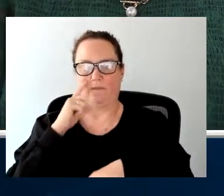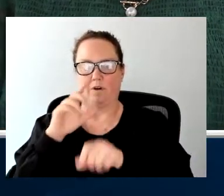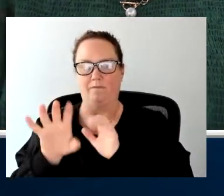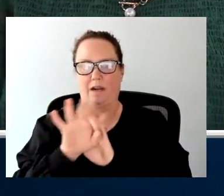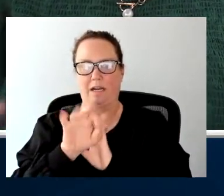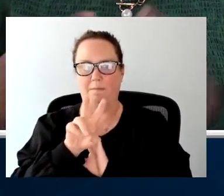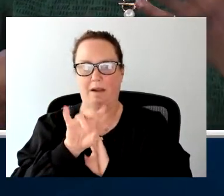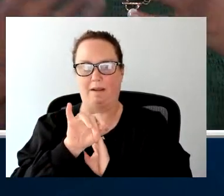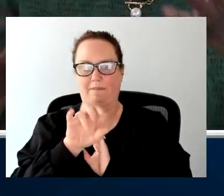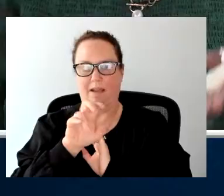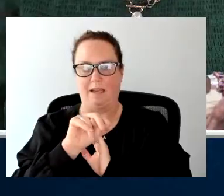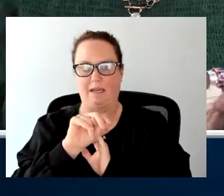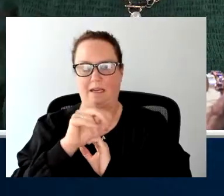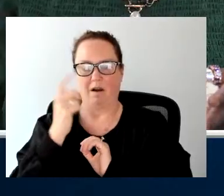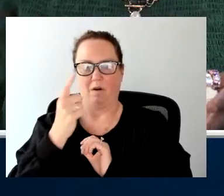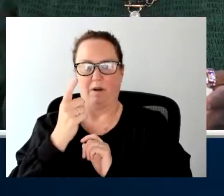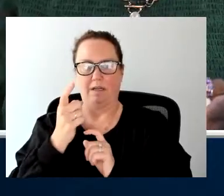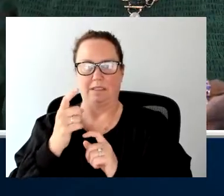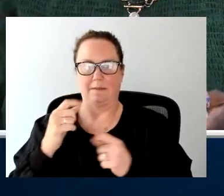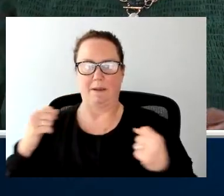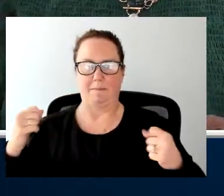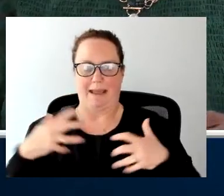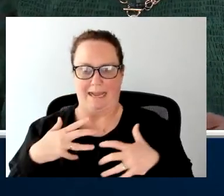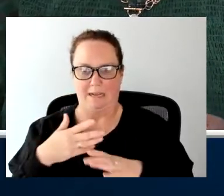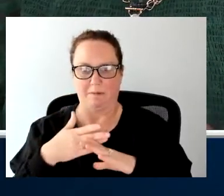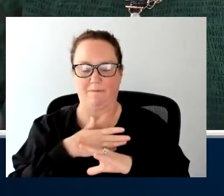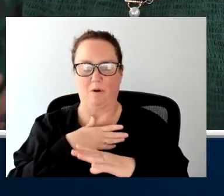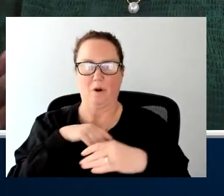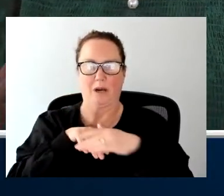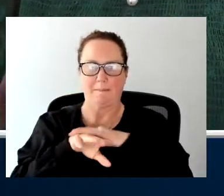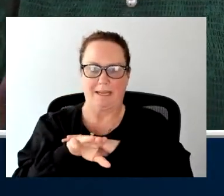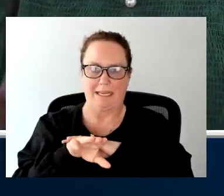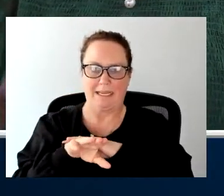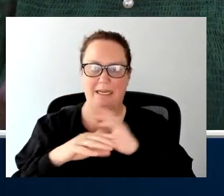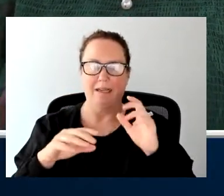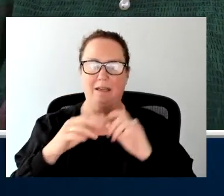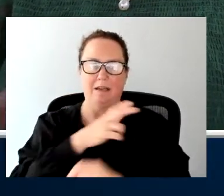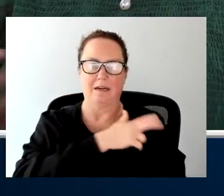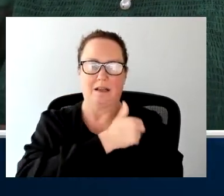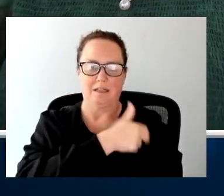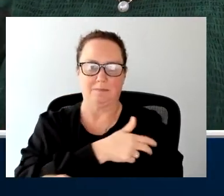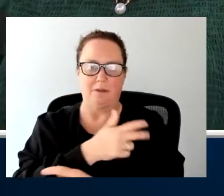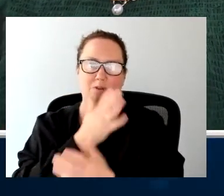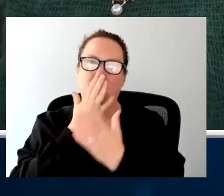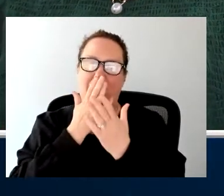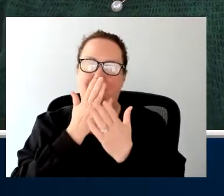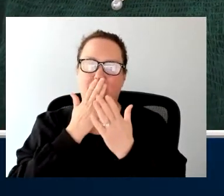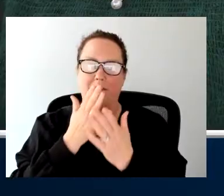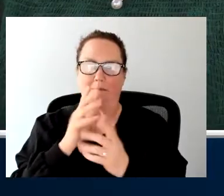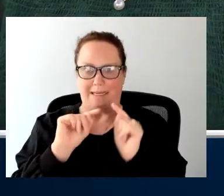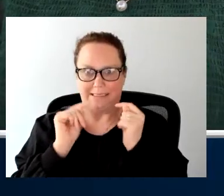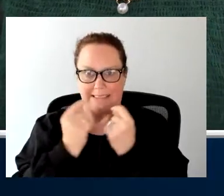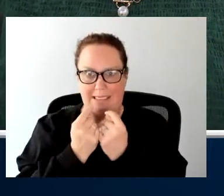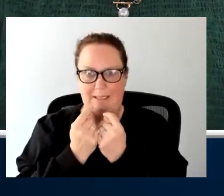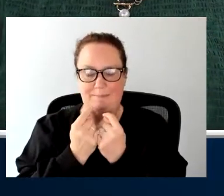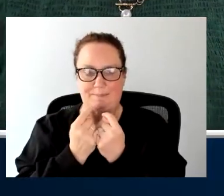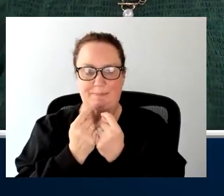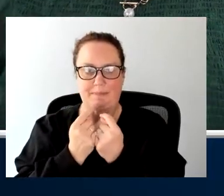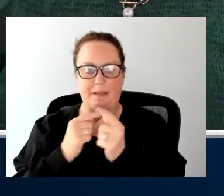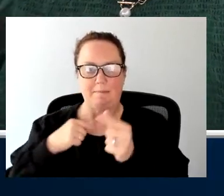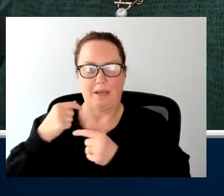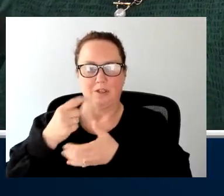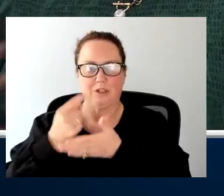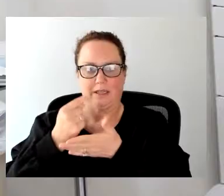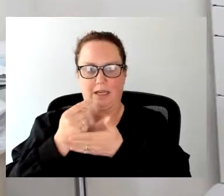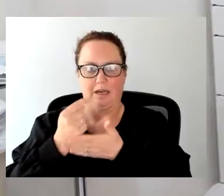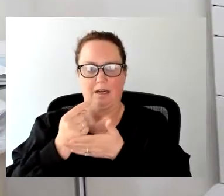that always would give me a panic attack prior to coming into the hospital. So thankfully, my team, my gene therapy team, and